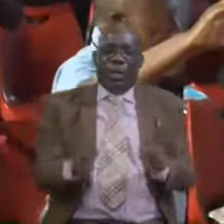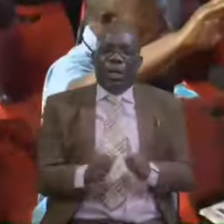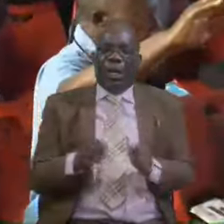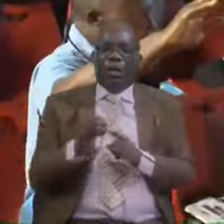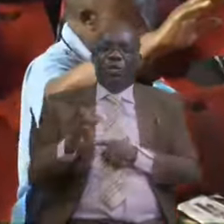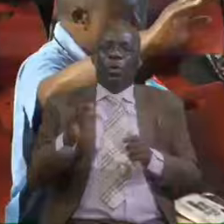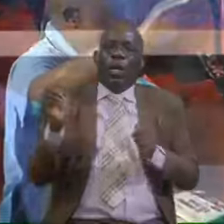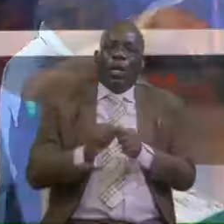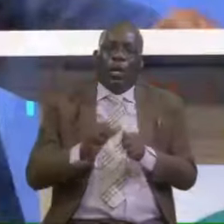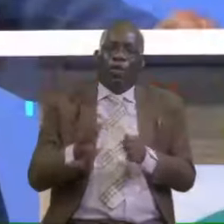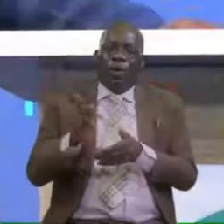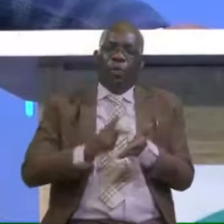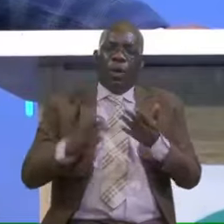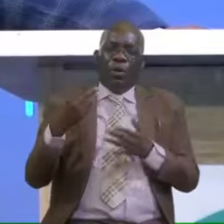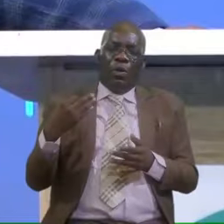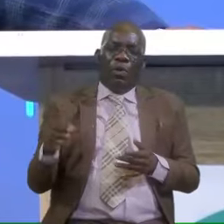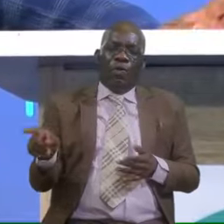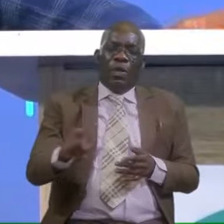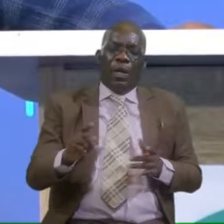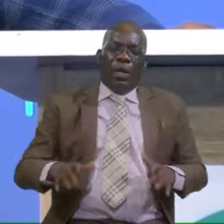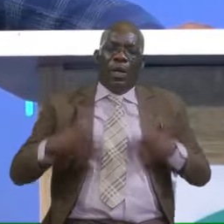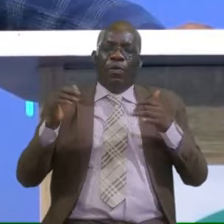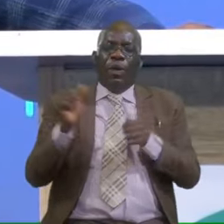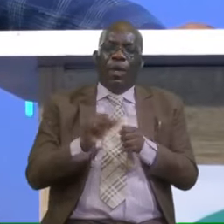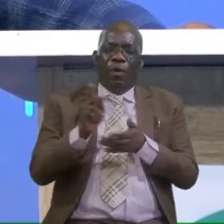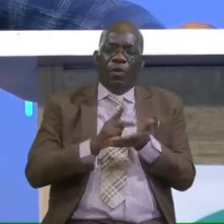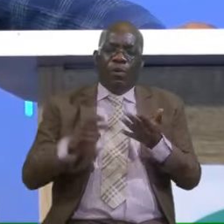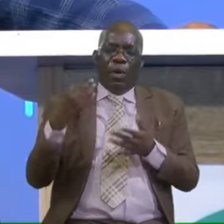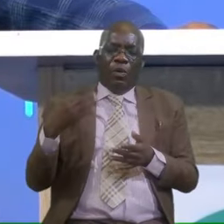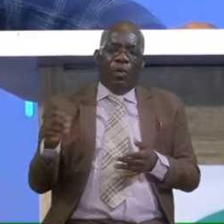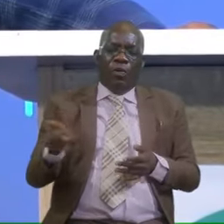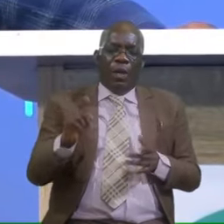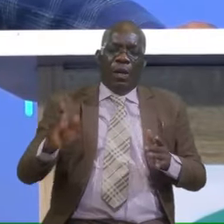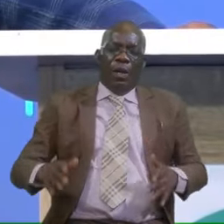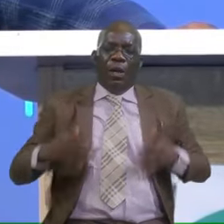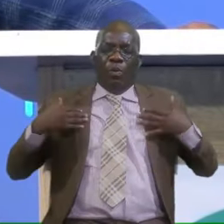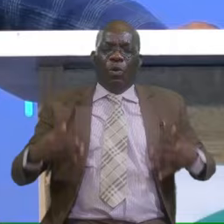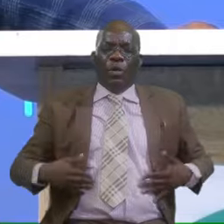lives, every part of their body, I'm asking, Lord, healing,